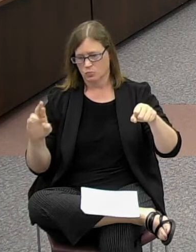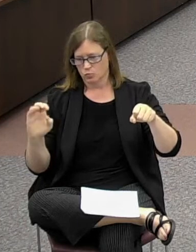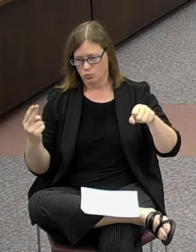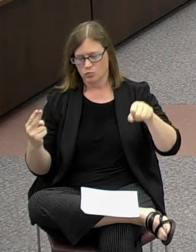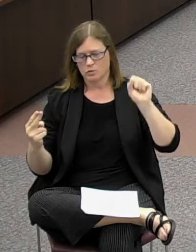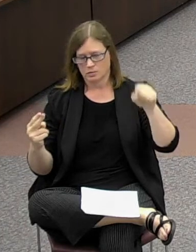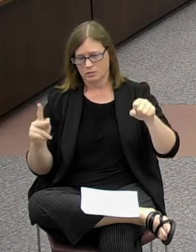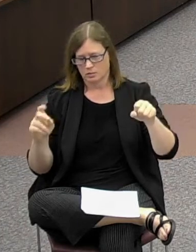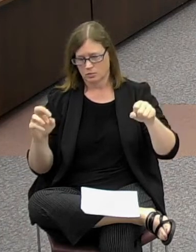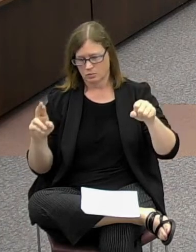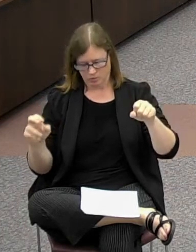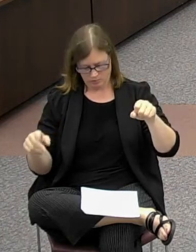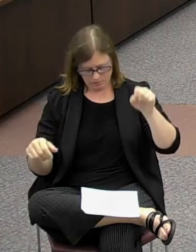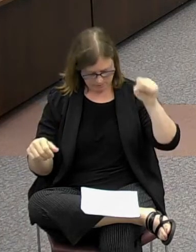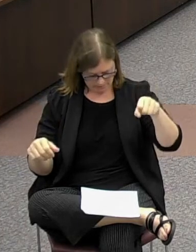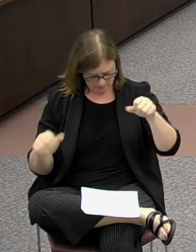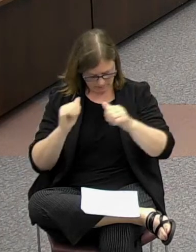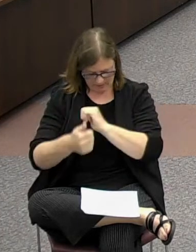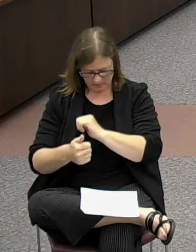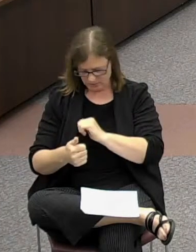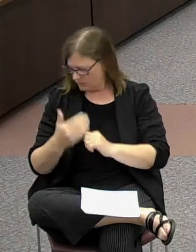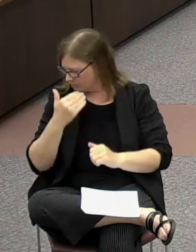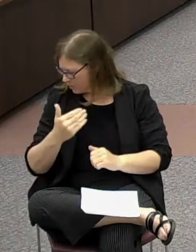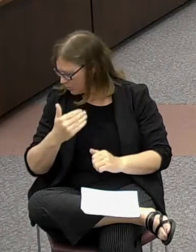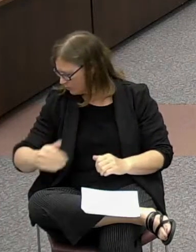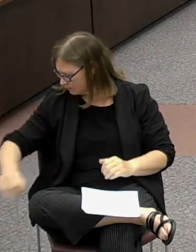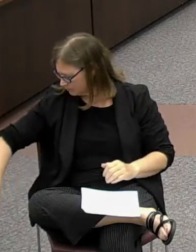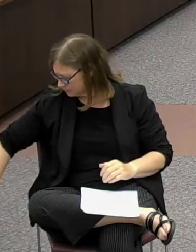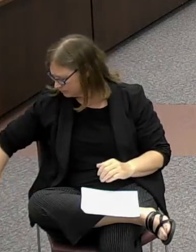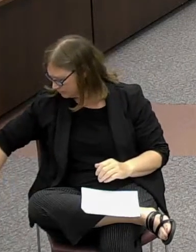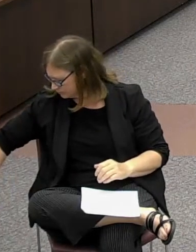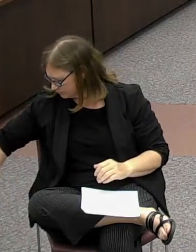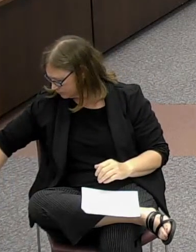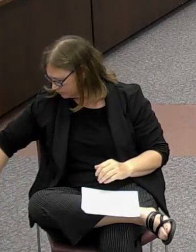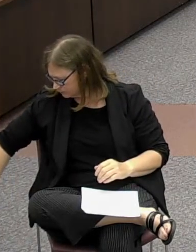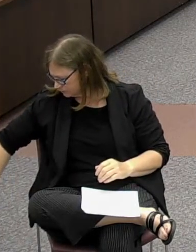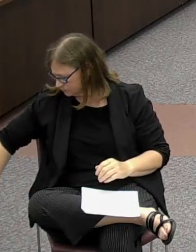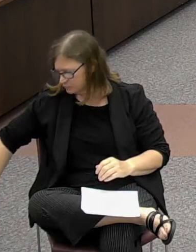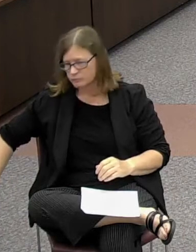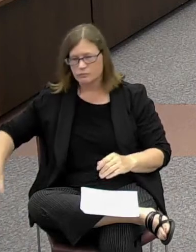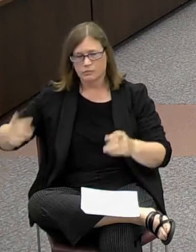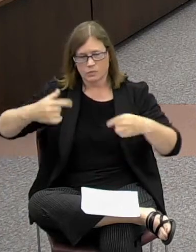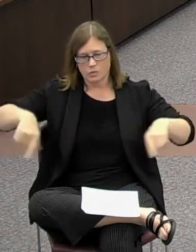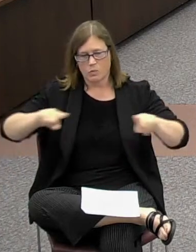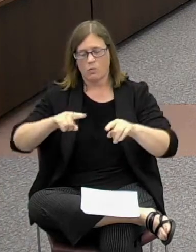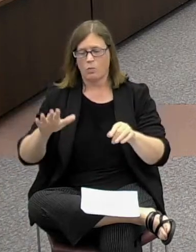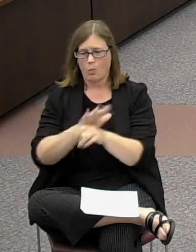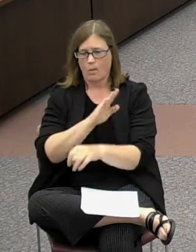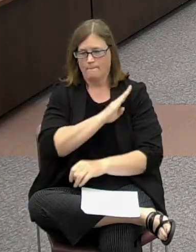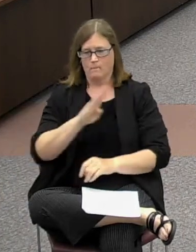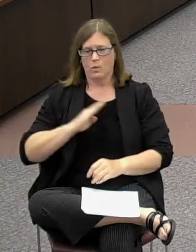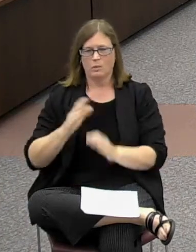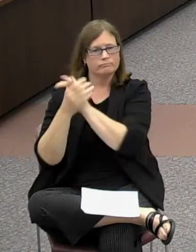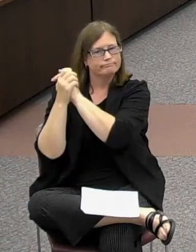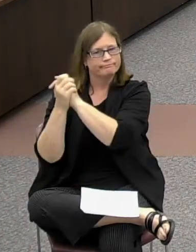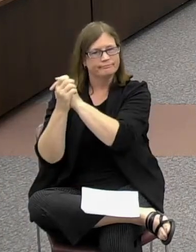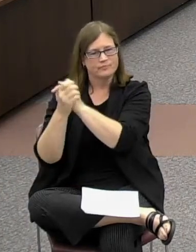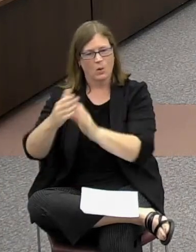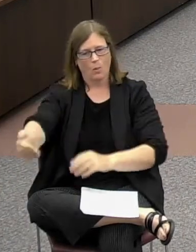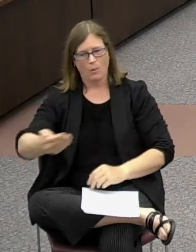Mr. Kerber? Yes, items passed. Thank you very much. And with that, on behalf of the entire board, I would like to congratulate